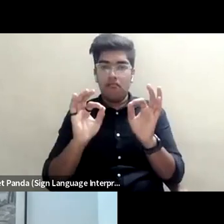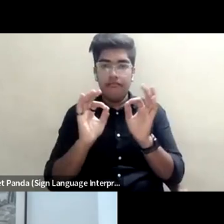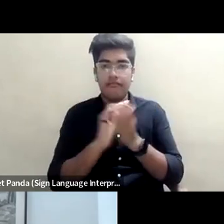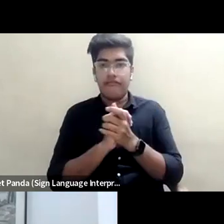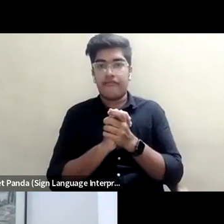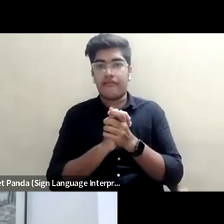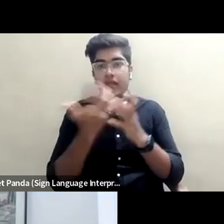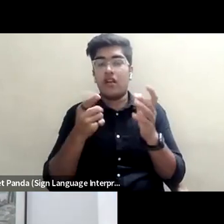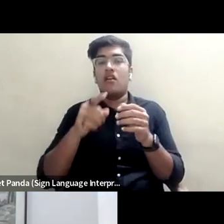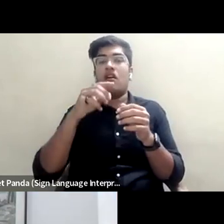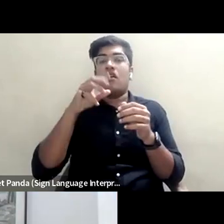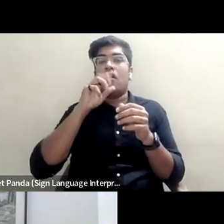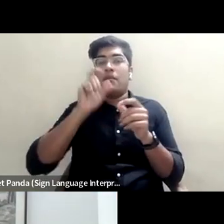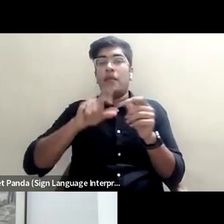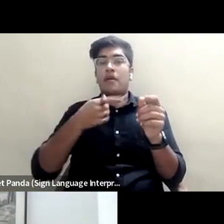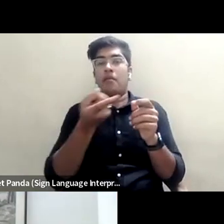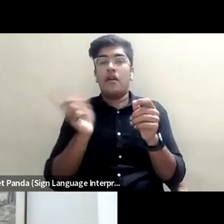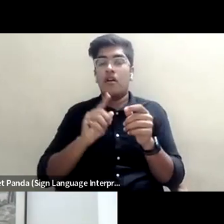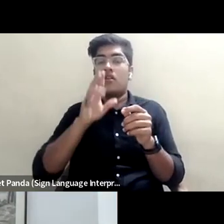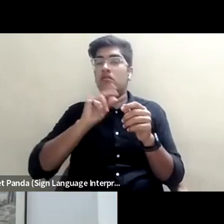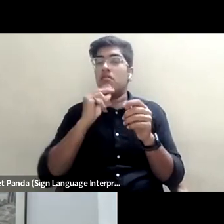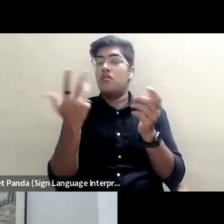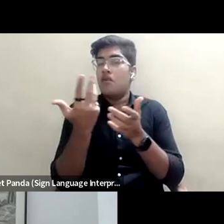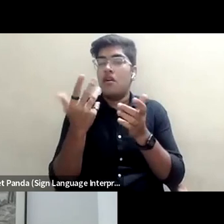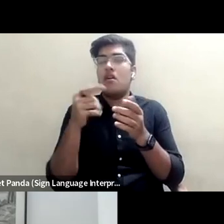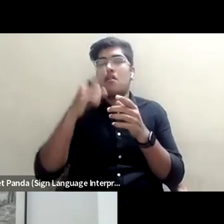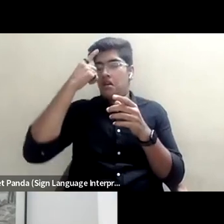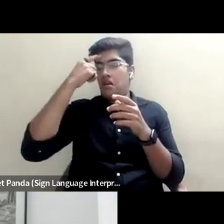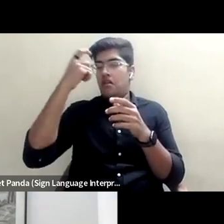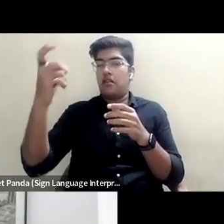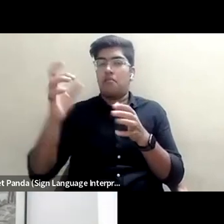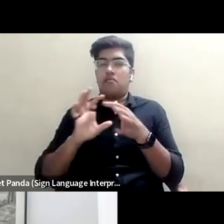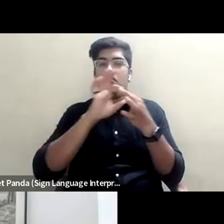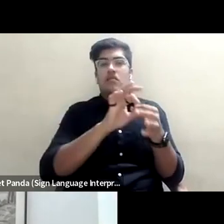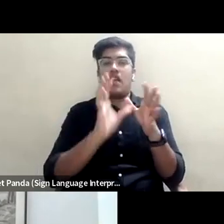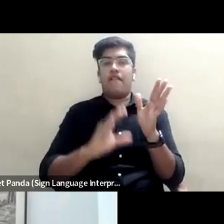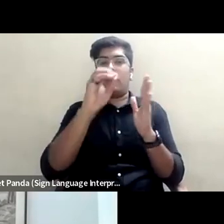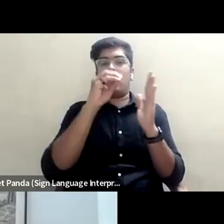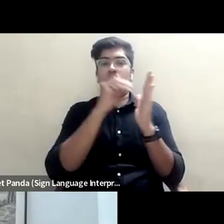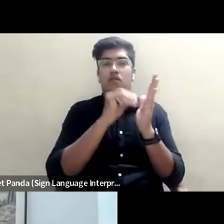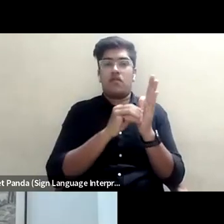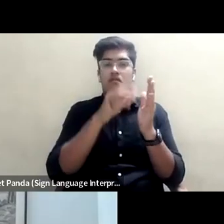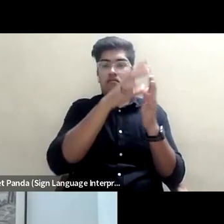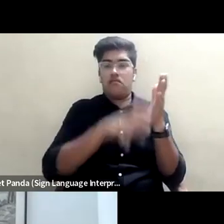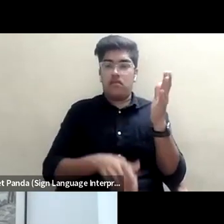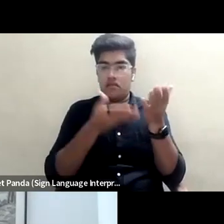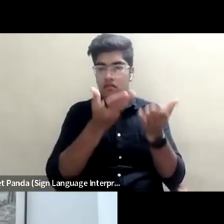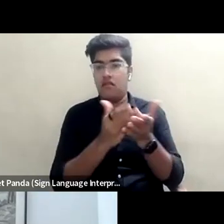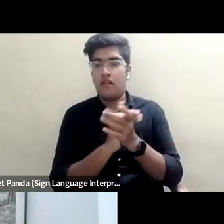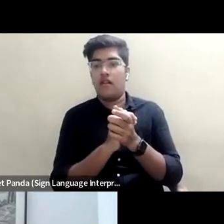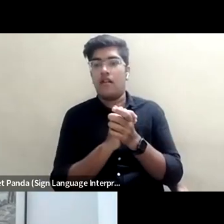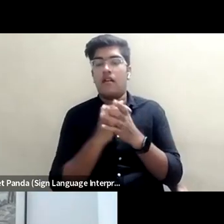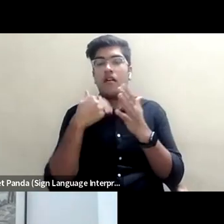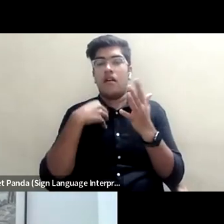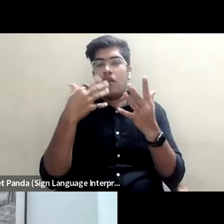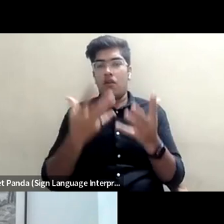of the Constitution is these dreams and these hopes put into words, put into effect. I'd now like to bring